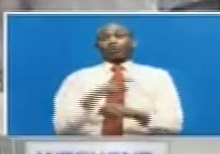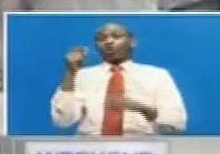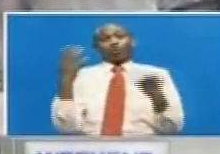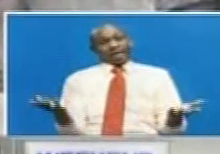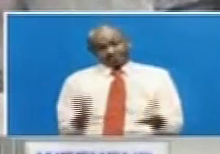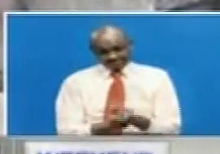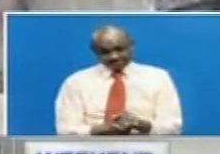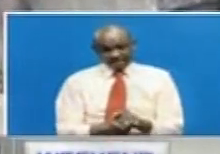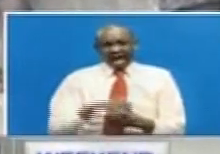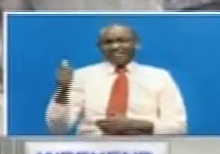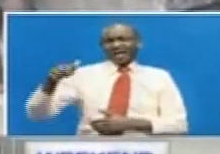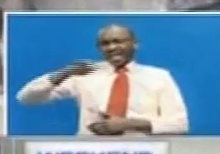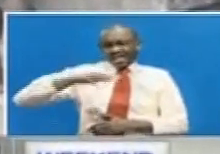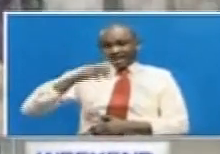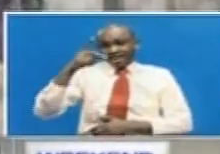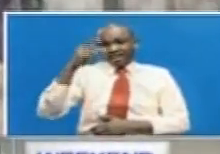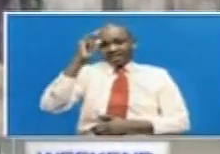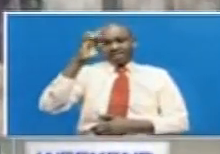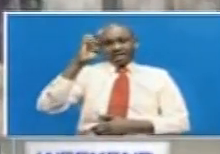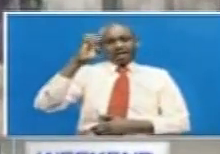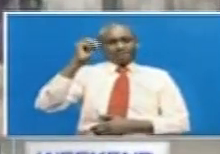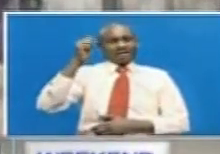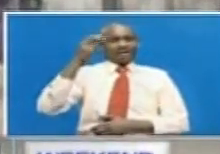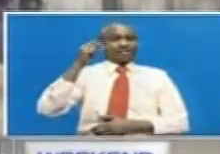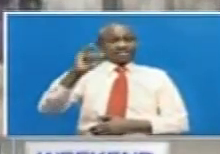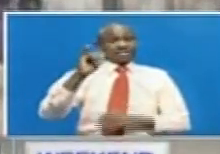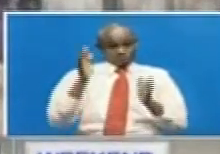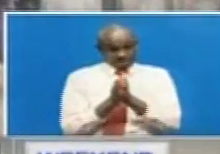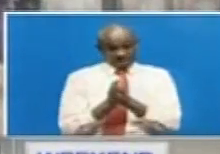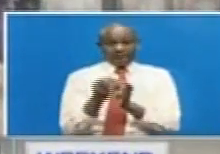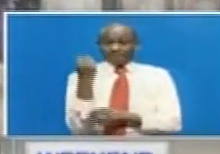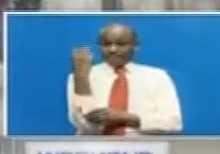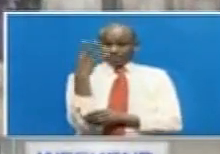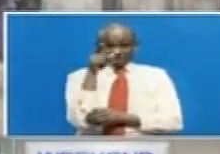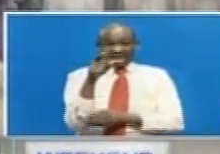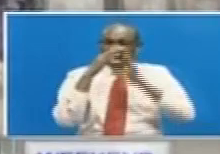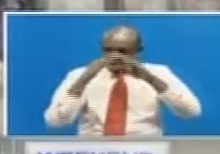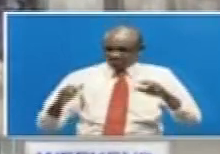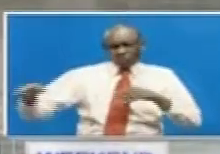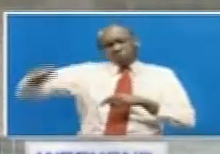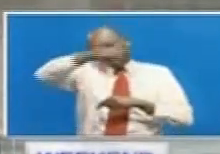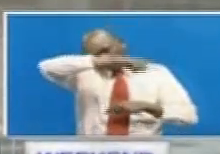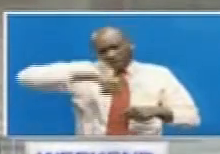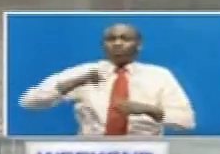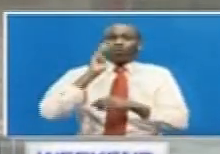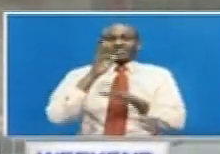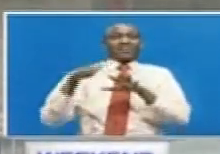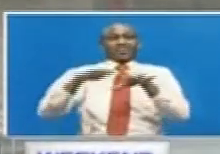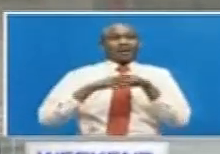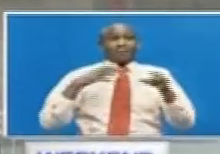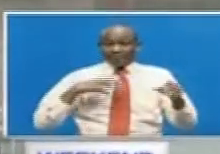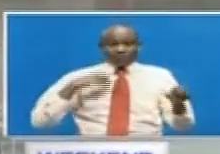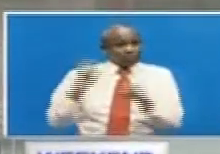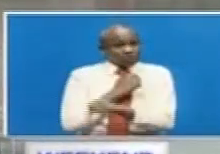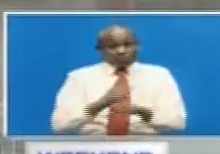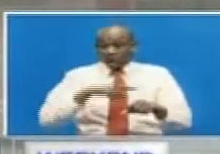In many other areas such as Kiembeni, Magongo and Bamburi, houses were marooned by flood waters. Residents could not